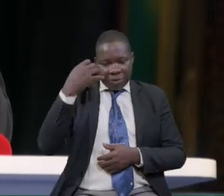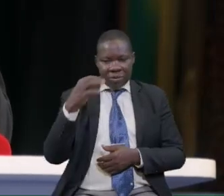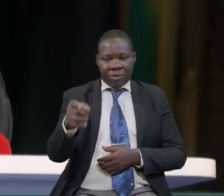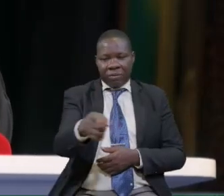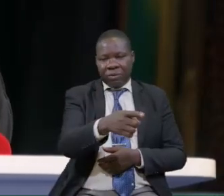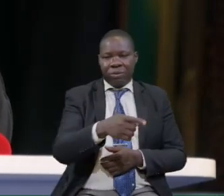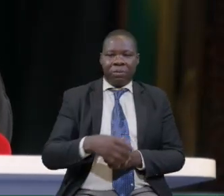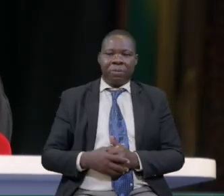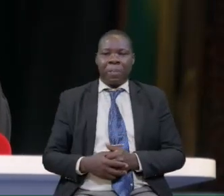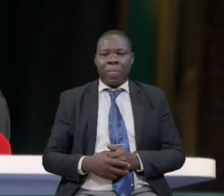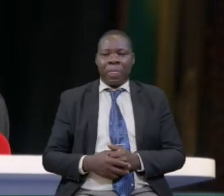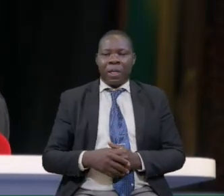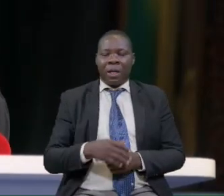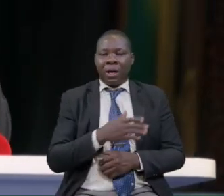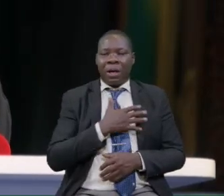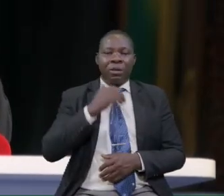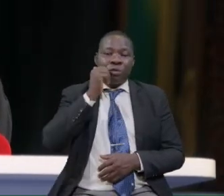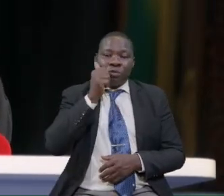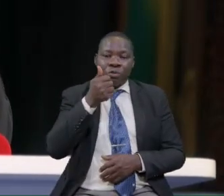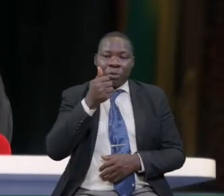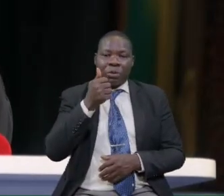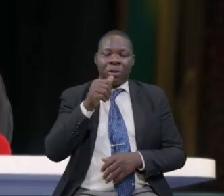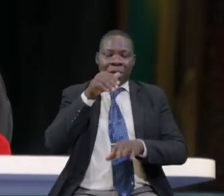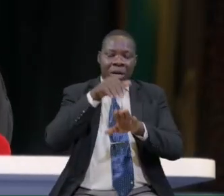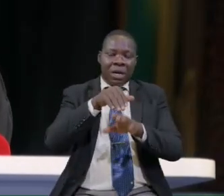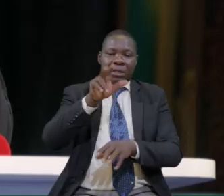And tomorrow at 3 p.m.